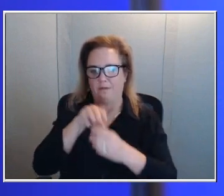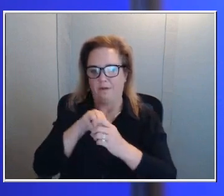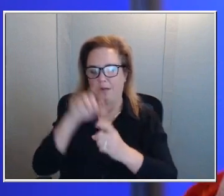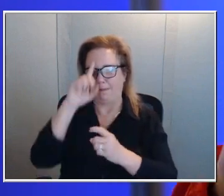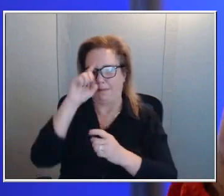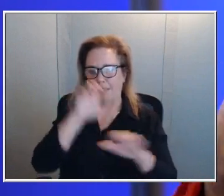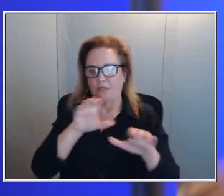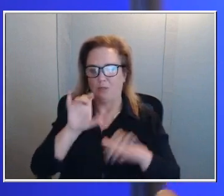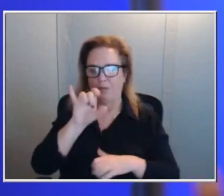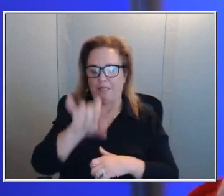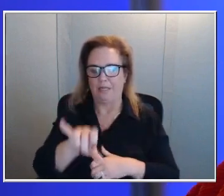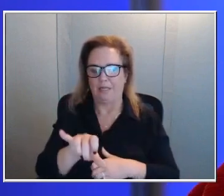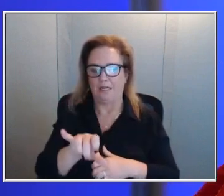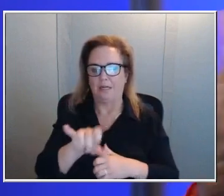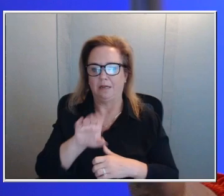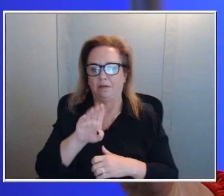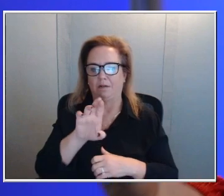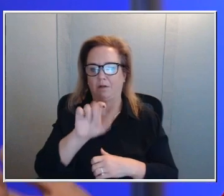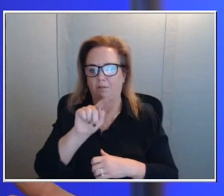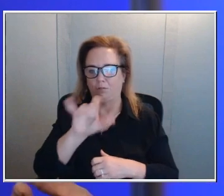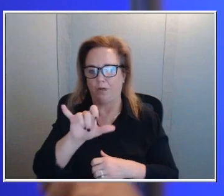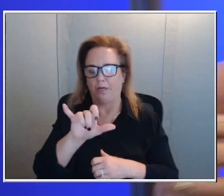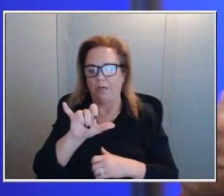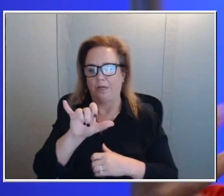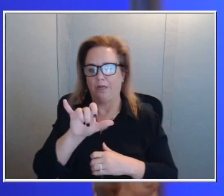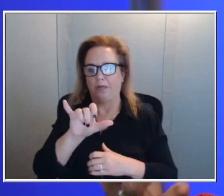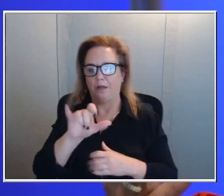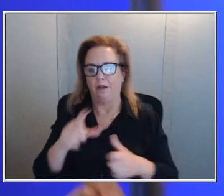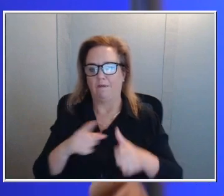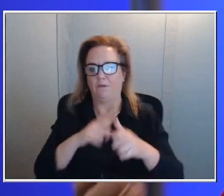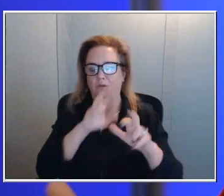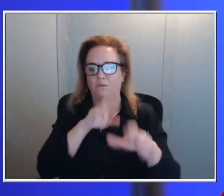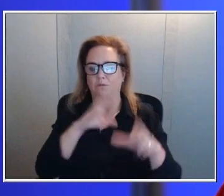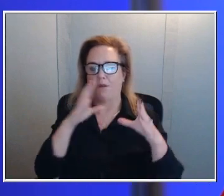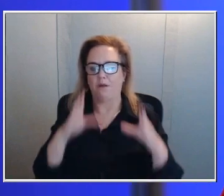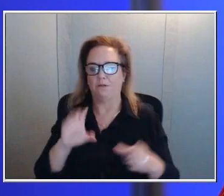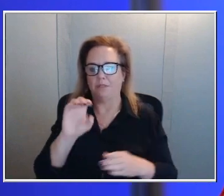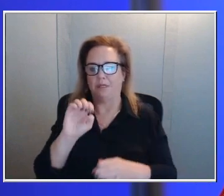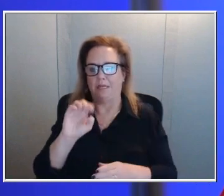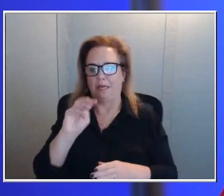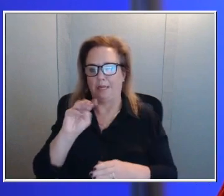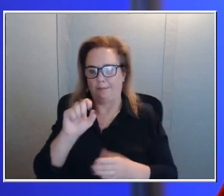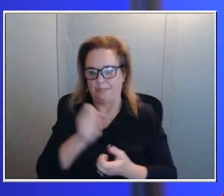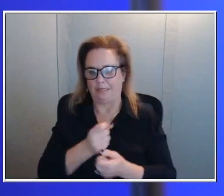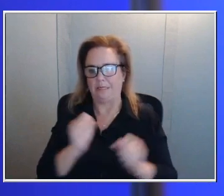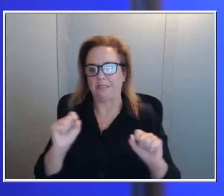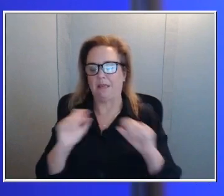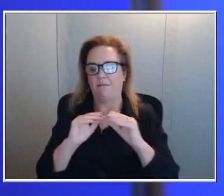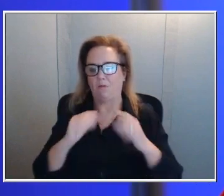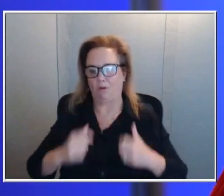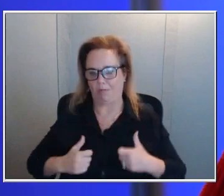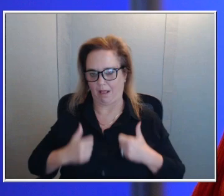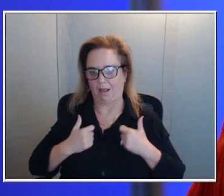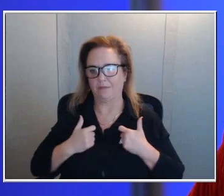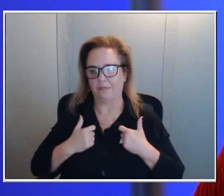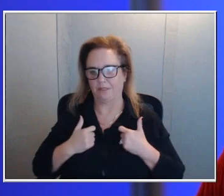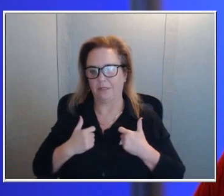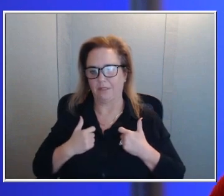doing so, Brittany, all the first responders, EMS would say we can save more lives.